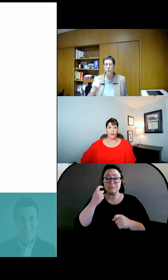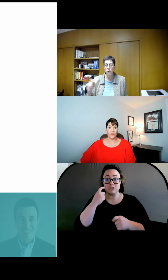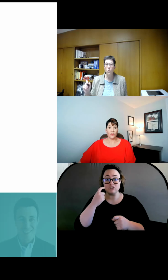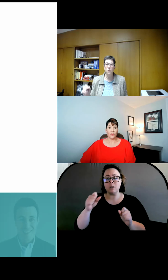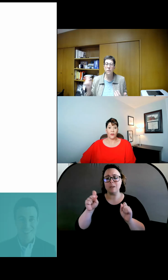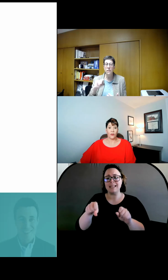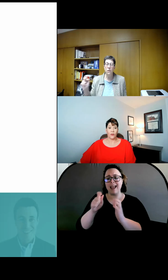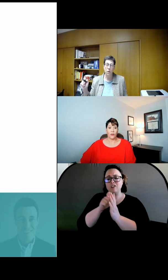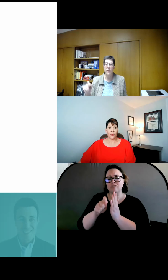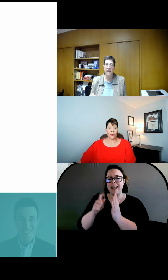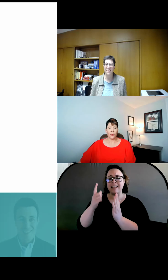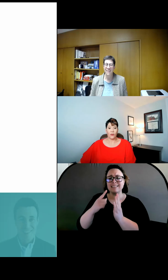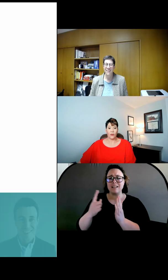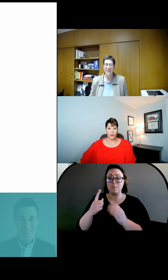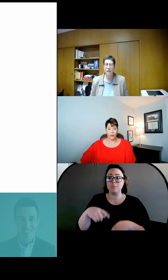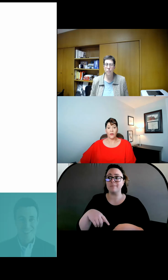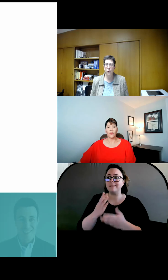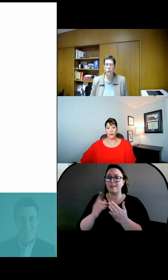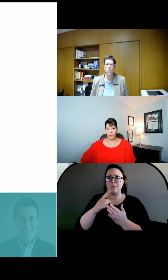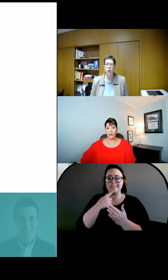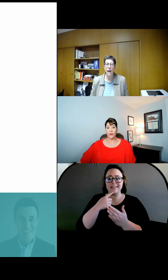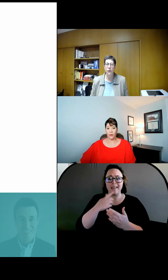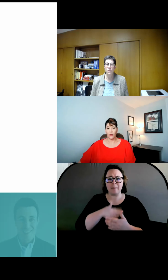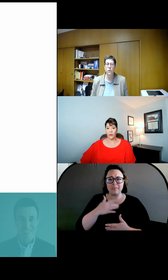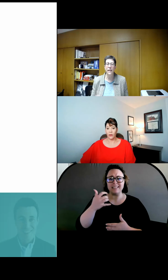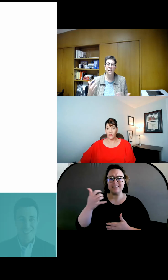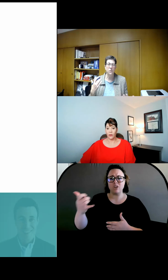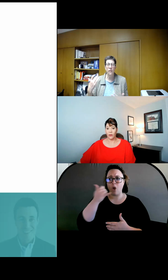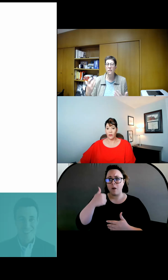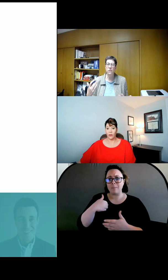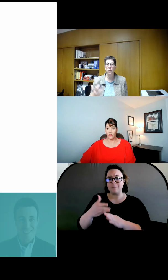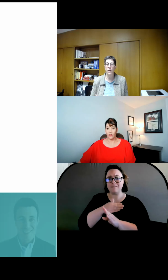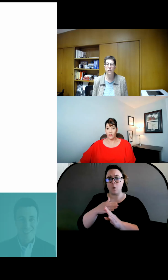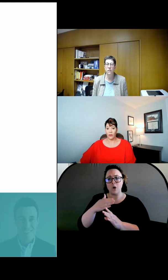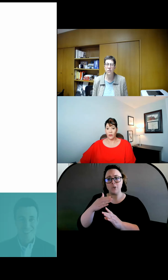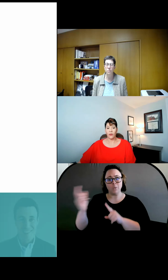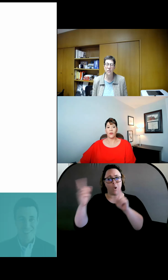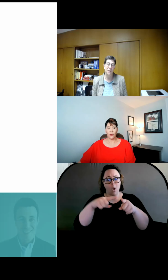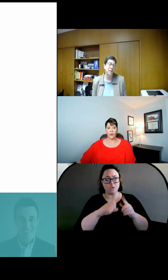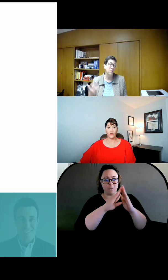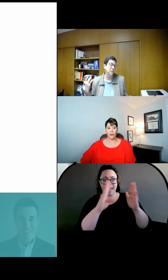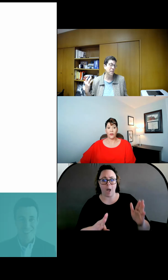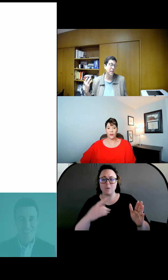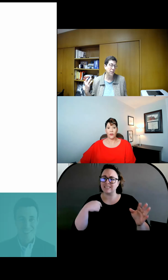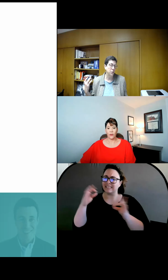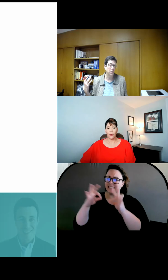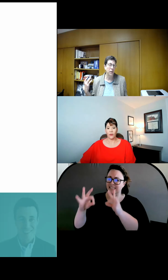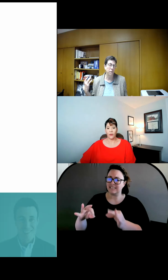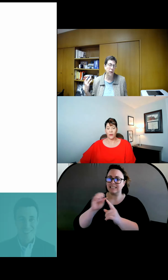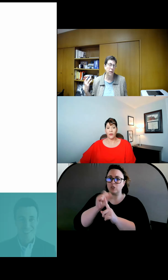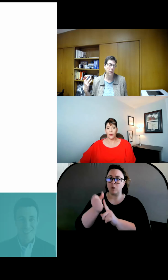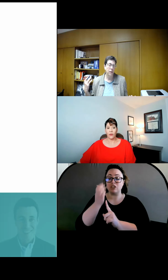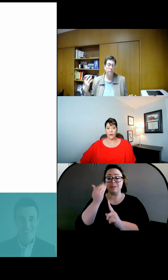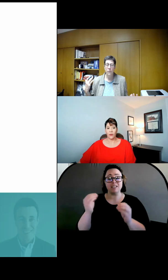write on the forms, please call me before you go out so I can explain the situation, because I think it makes it a lot easier